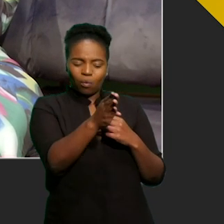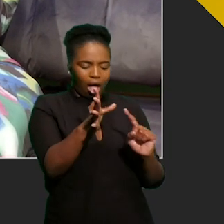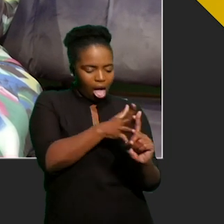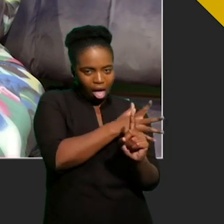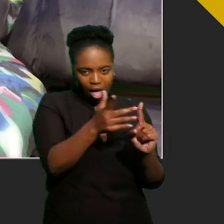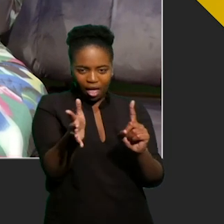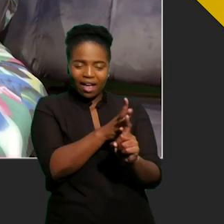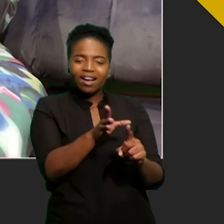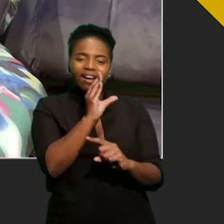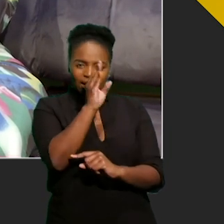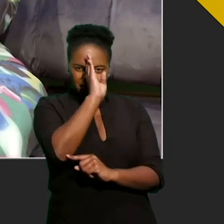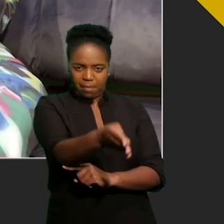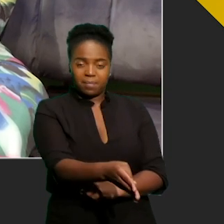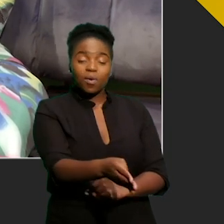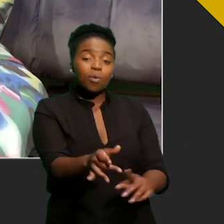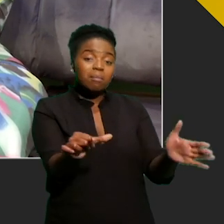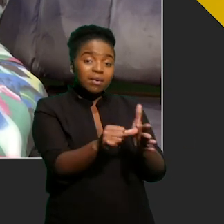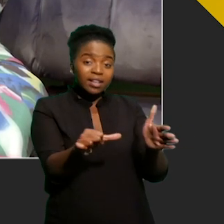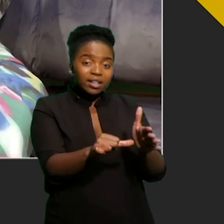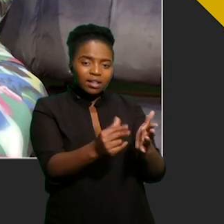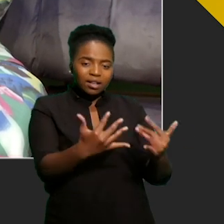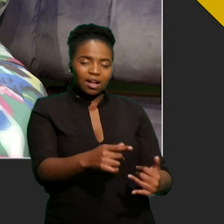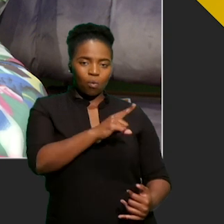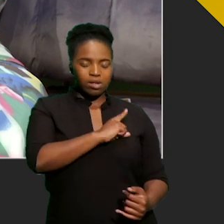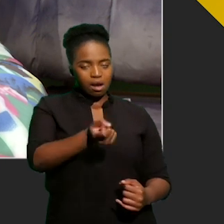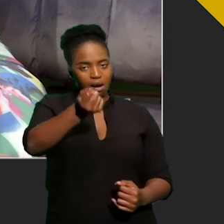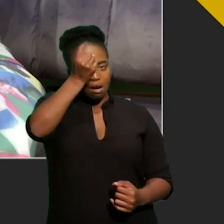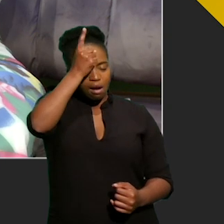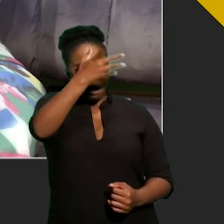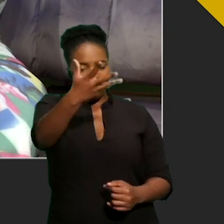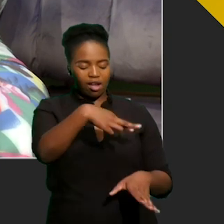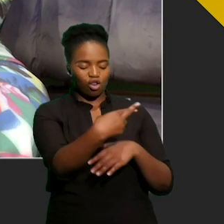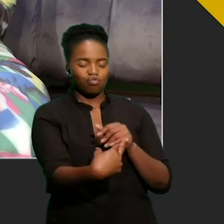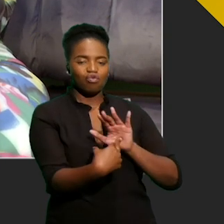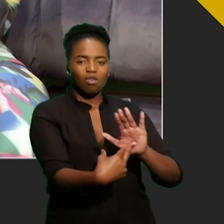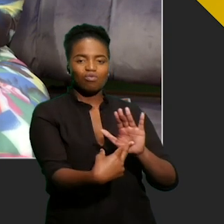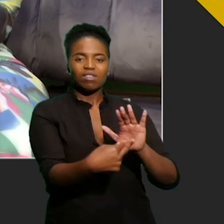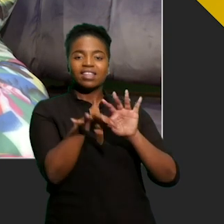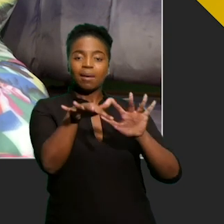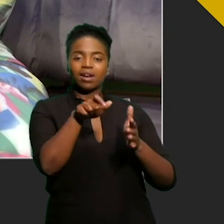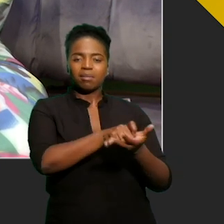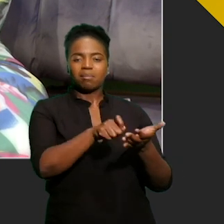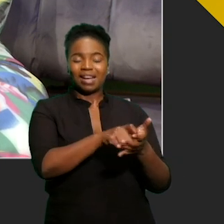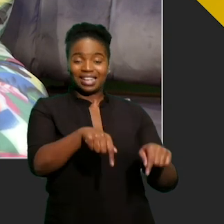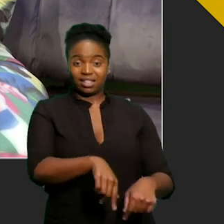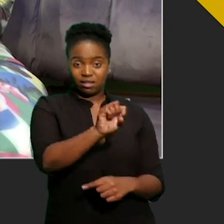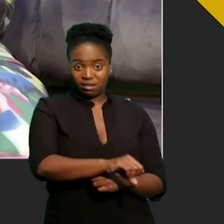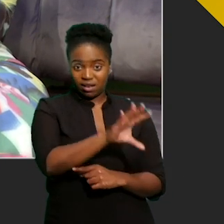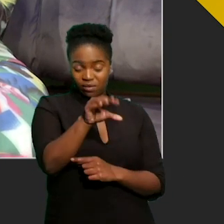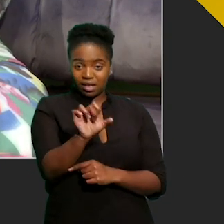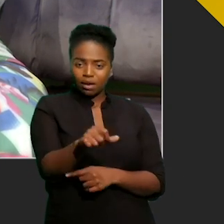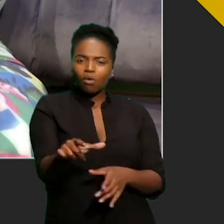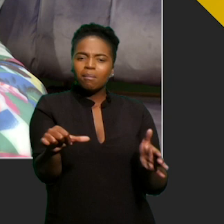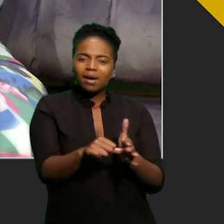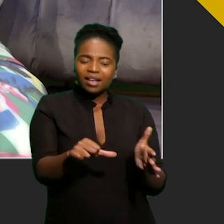because it's important at the end of the day, because we've already understood what is the role that journalists play in a democratic society, it's